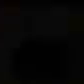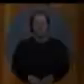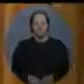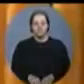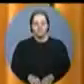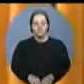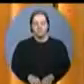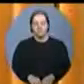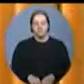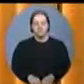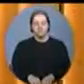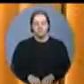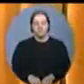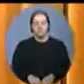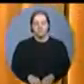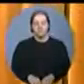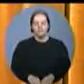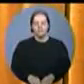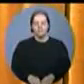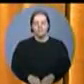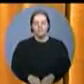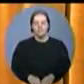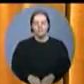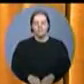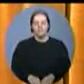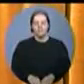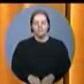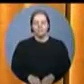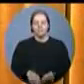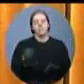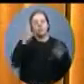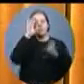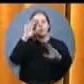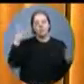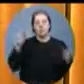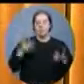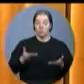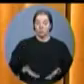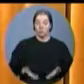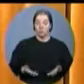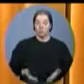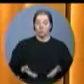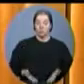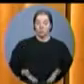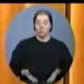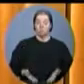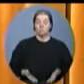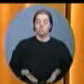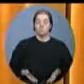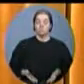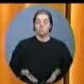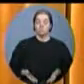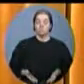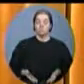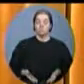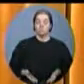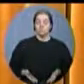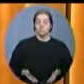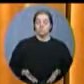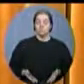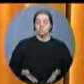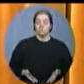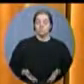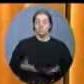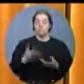Mr. Speaker, today the 2010 Olympic torch relay will commence in Victoria, British Columbia, where the torch landed this